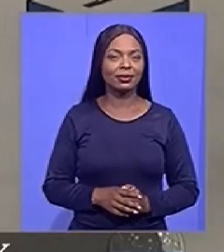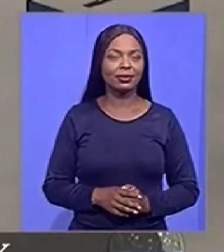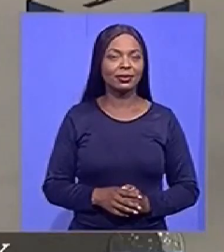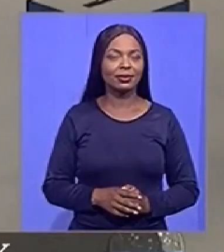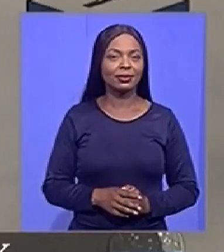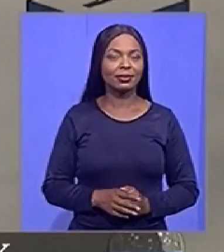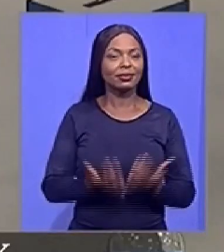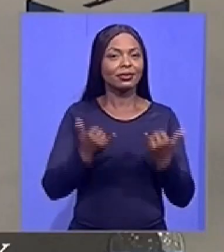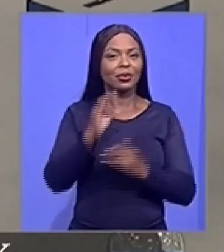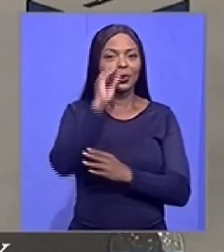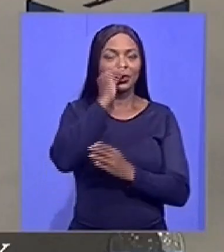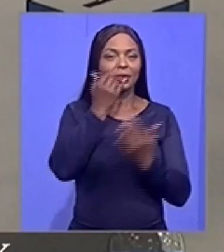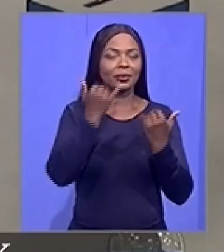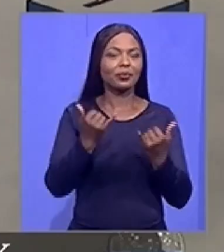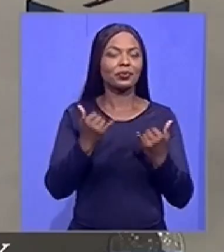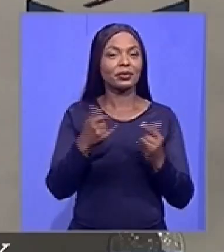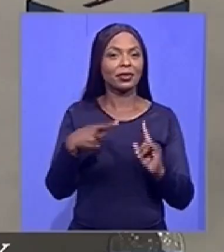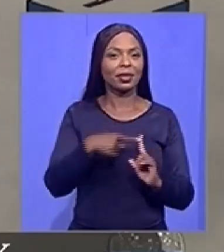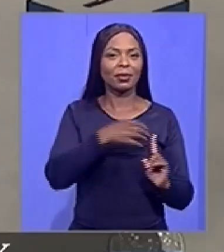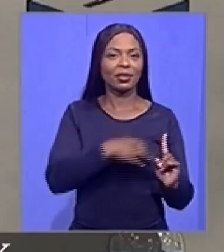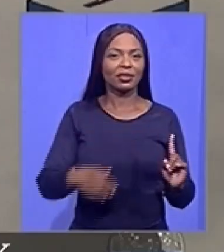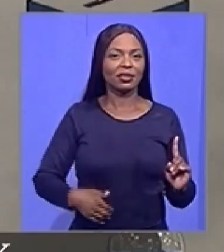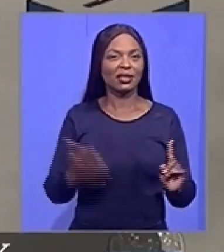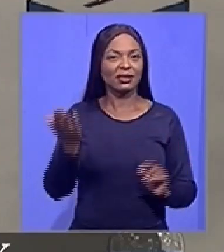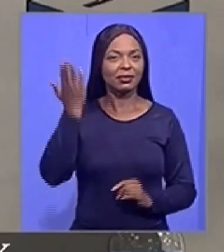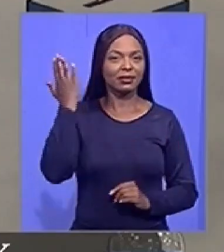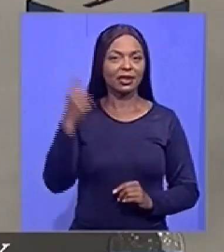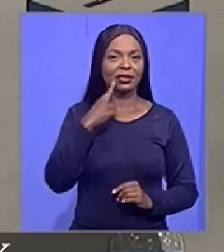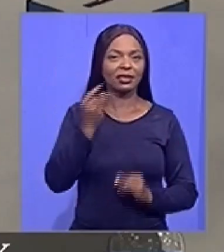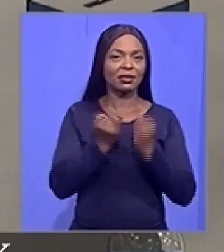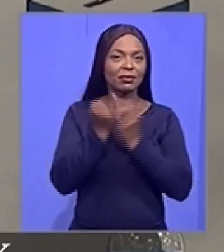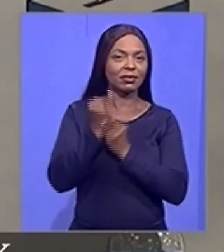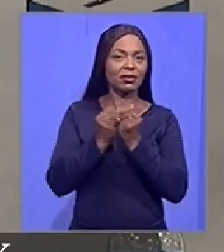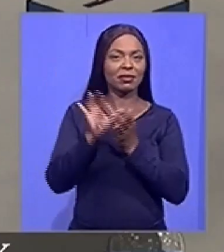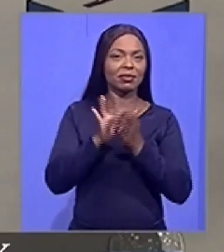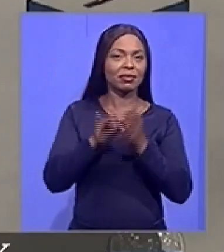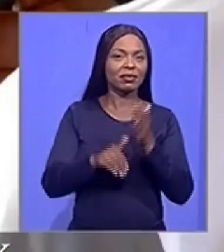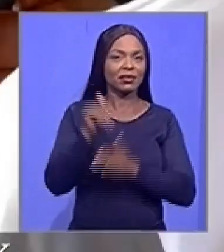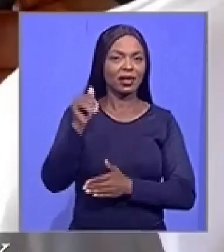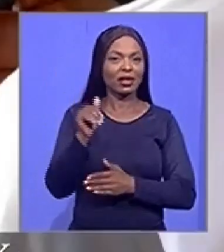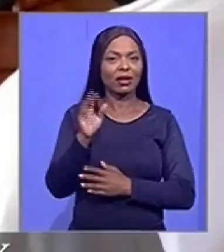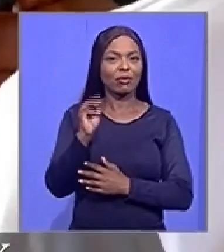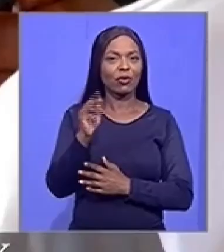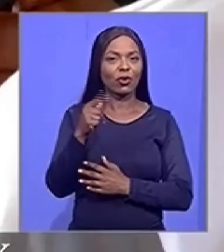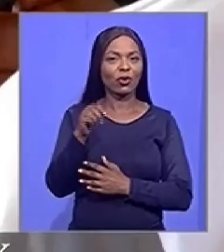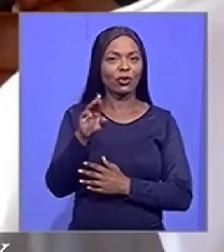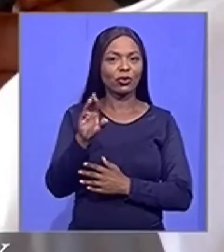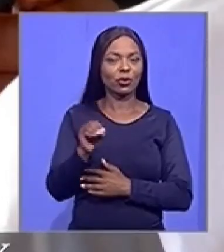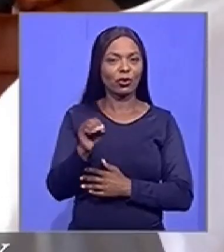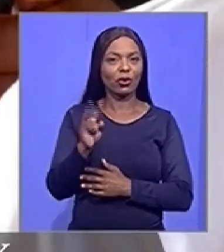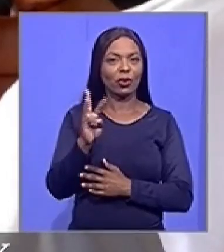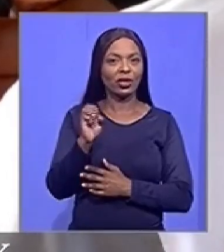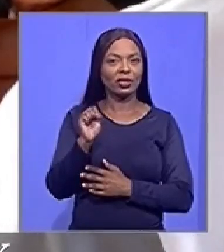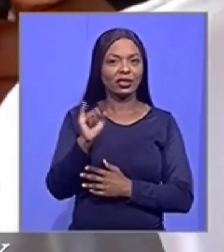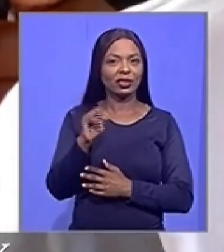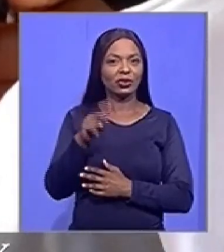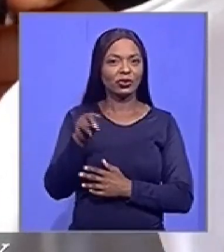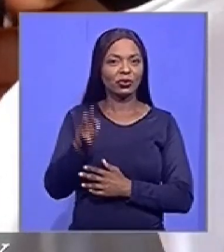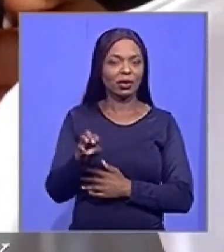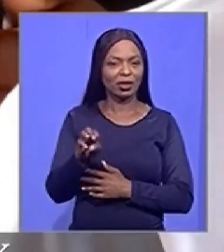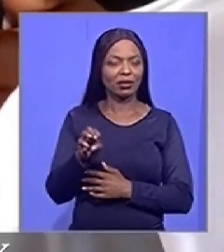Mo kgasong eno re utlwa fa moporesidente wa maloba a ka se gaisane le maemo a bontlhopheng mo lekokong la Umkhonto wesizwe mo ditlhophong tse di